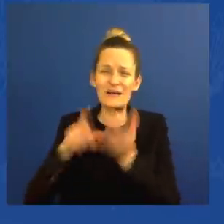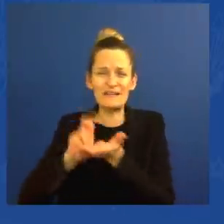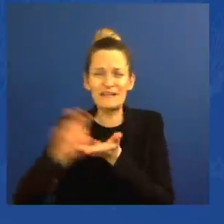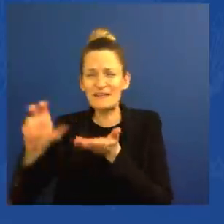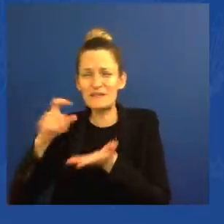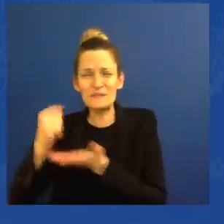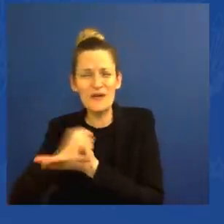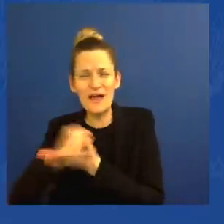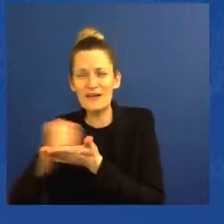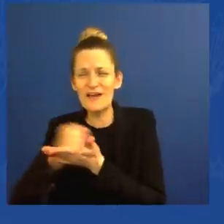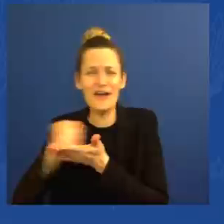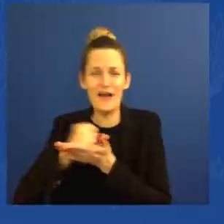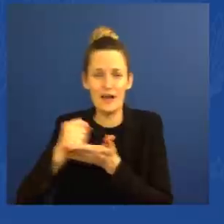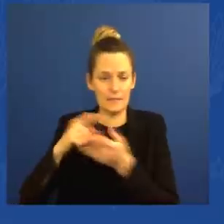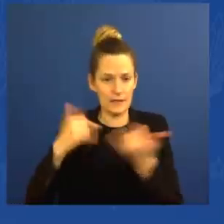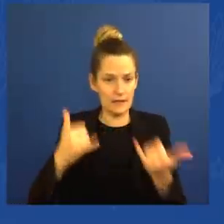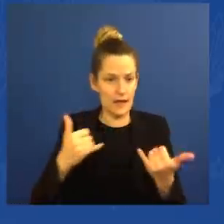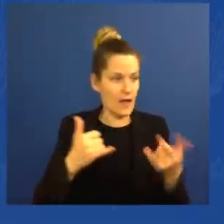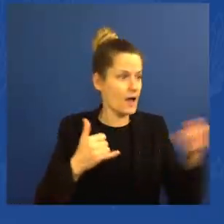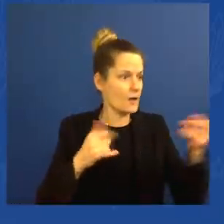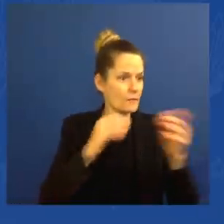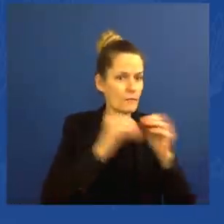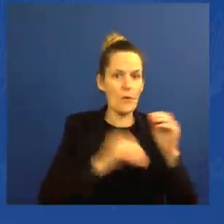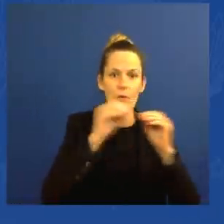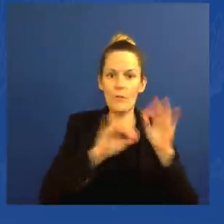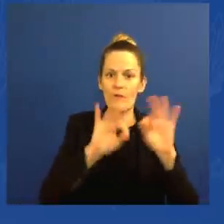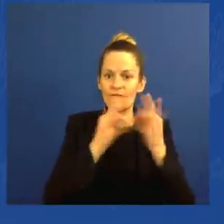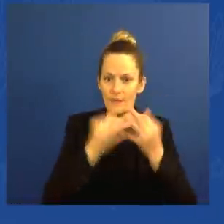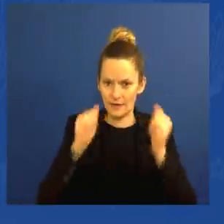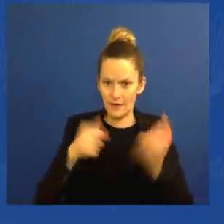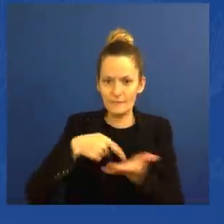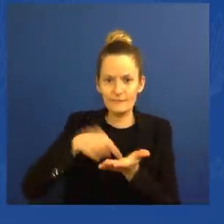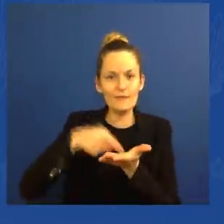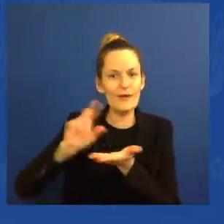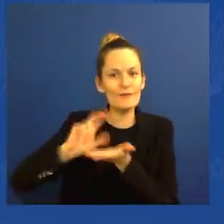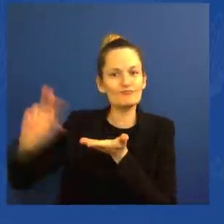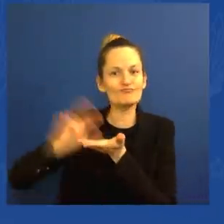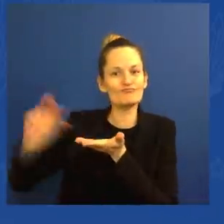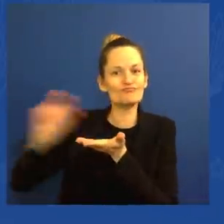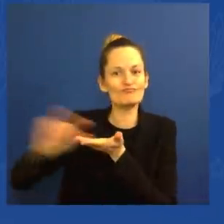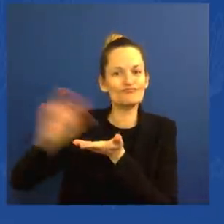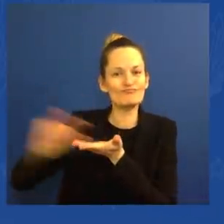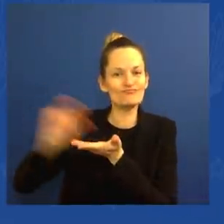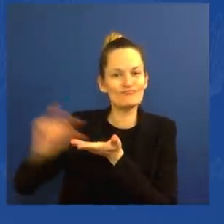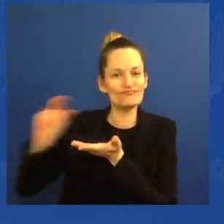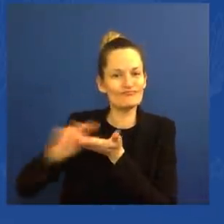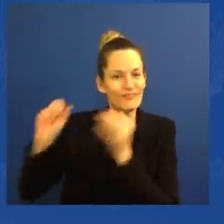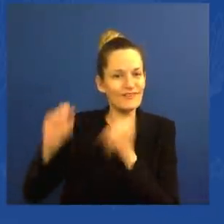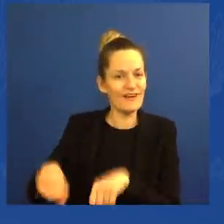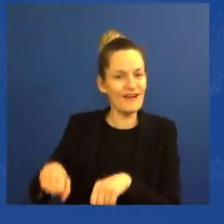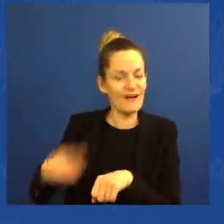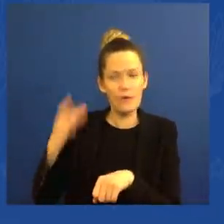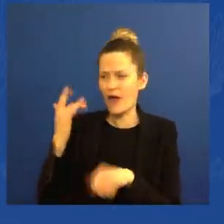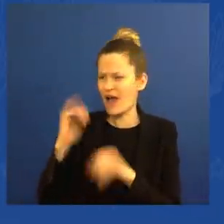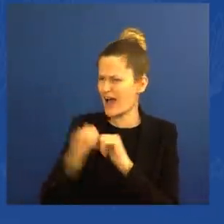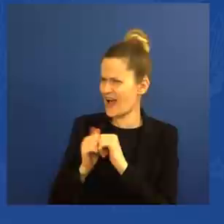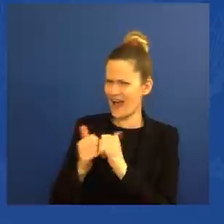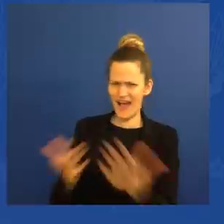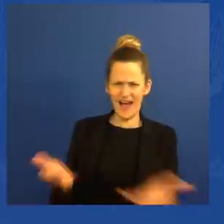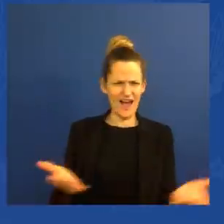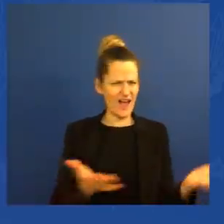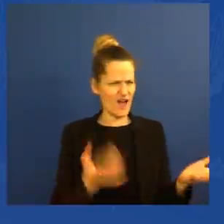so successful is because the rescue plan went directly to you without having to pass go, without having to go to the state